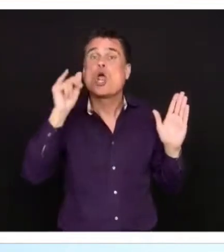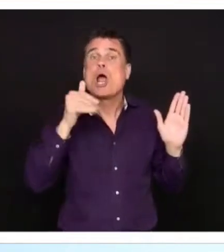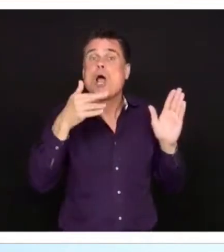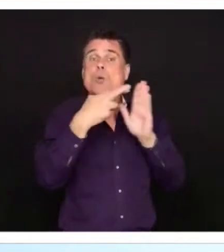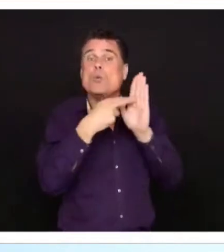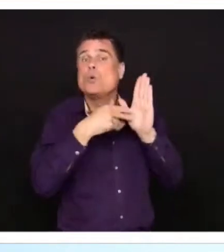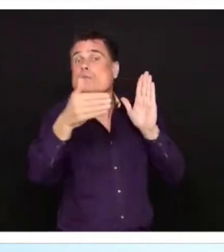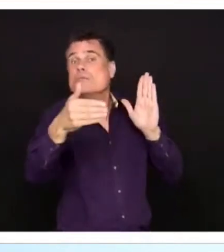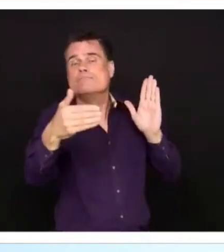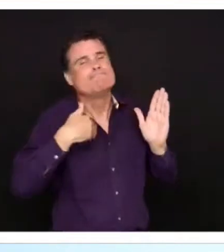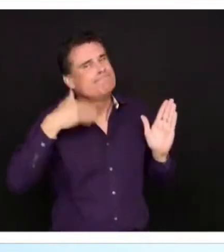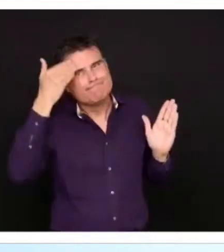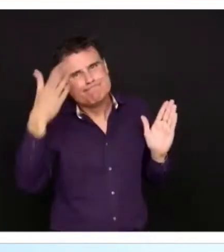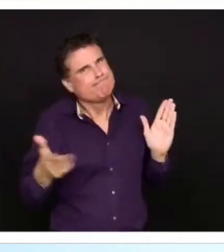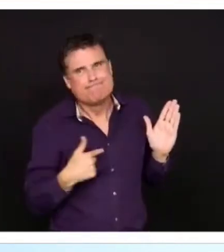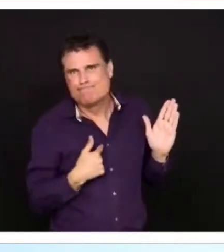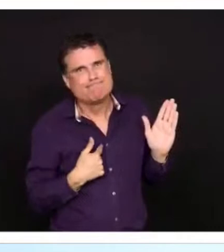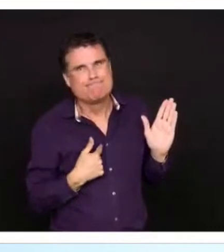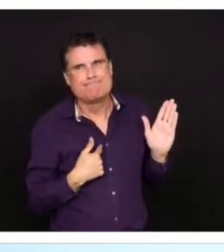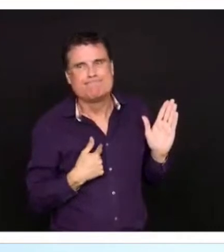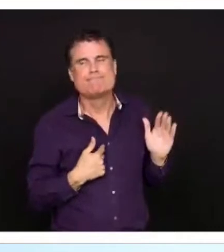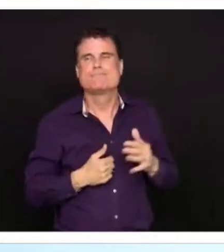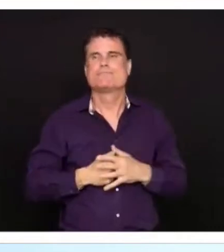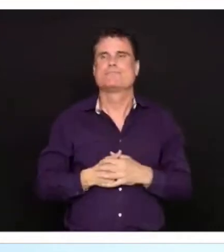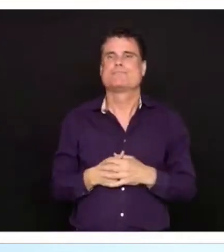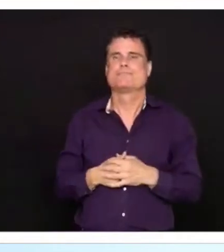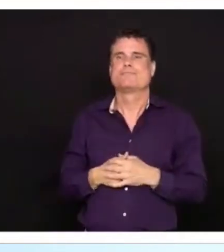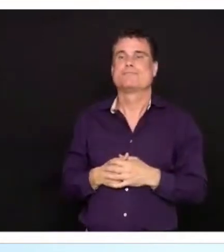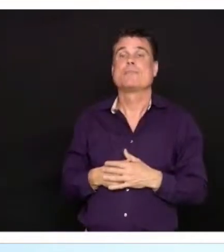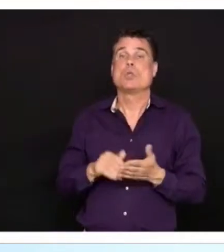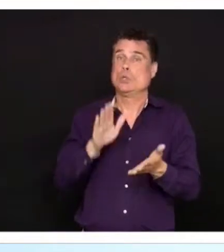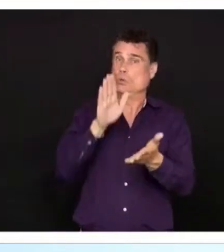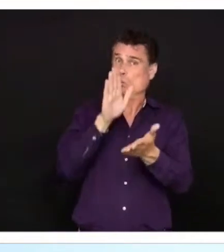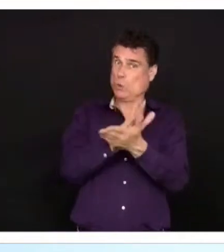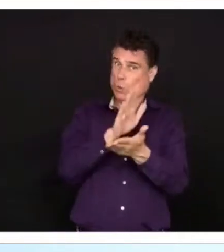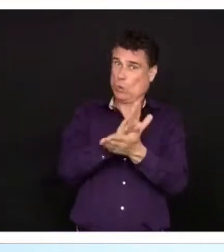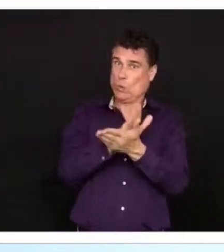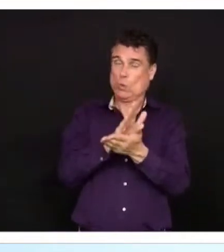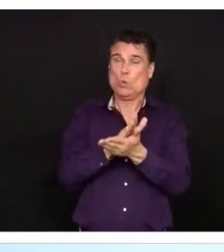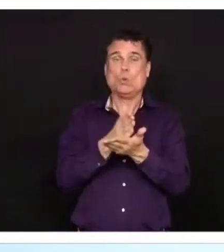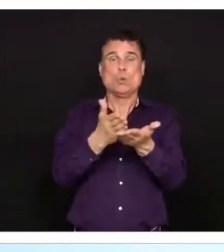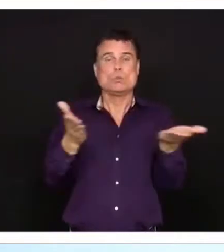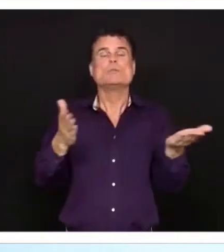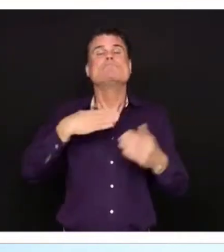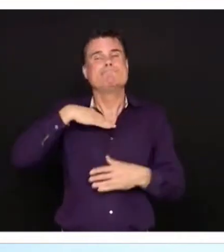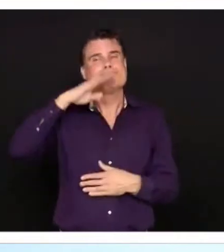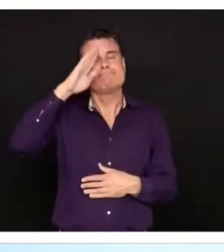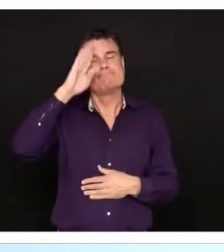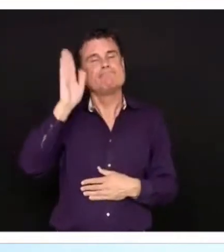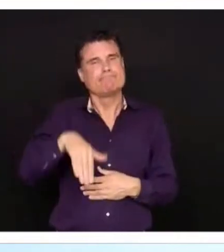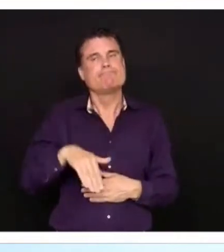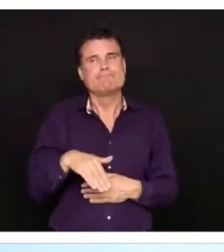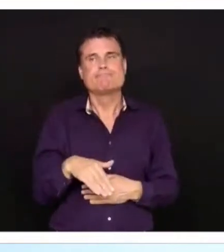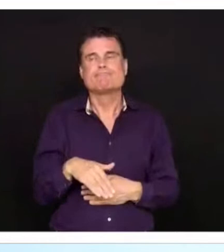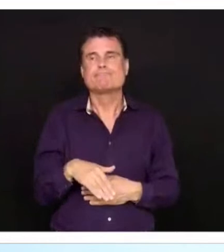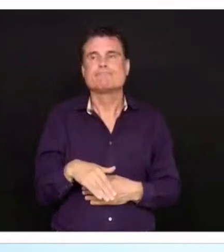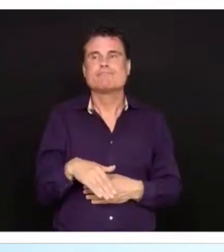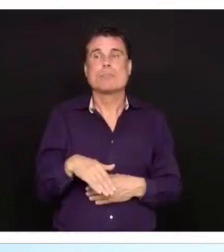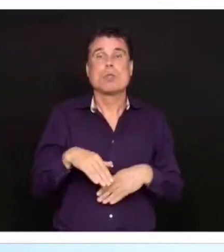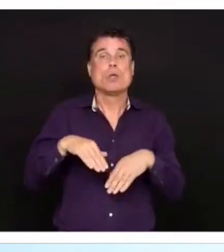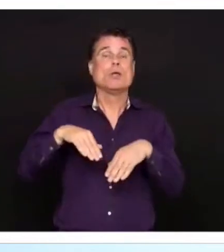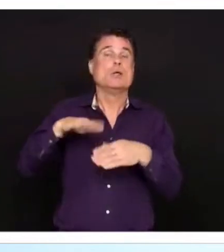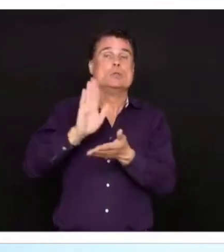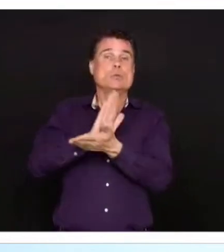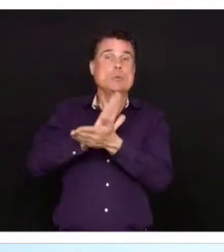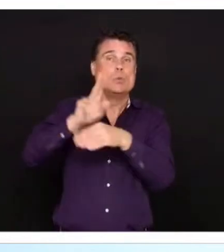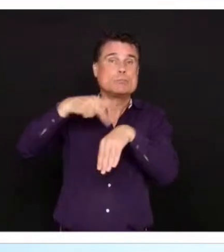Ministry of Education and the superintendents and the teachers and our teaching aides and our early childhood educators are thinking about this